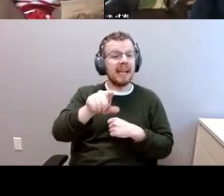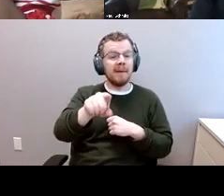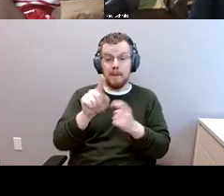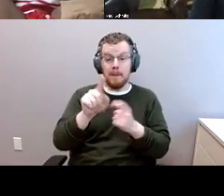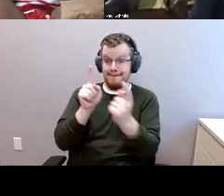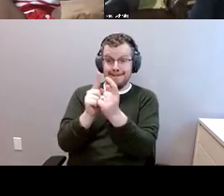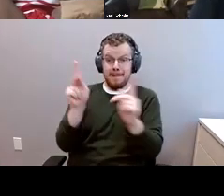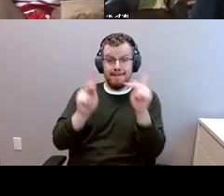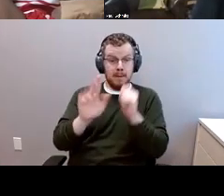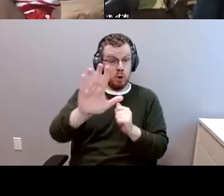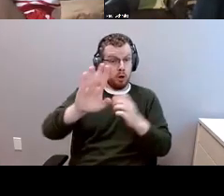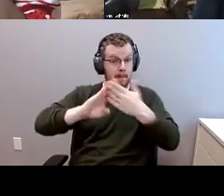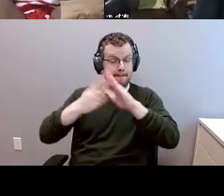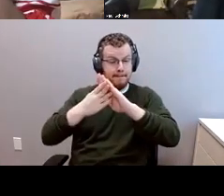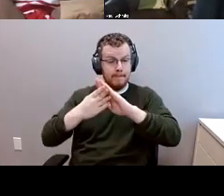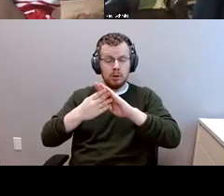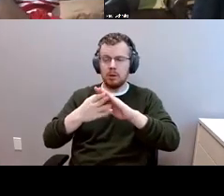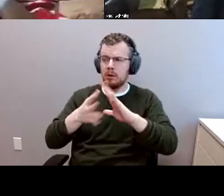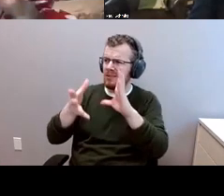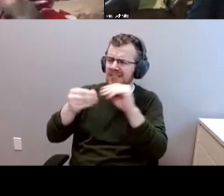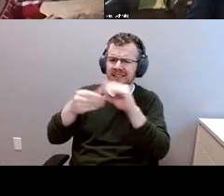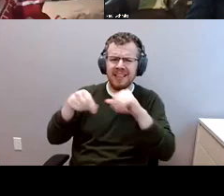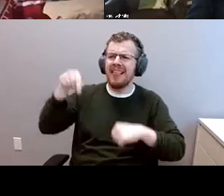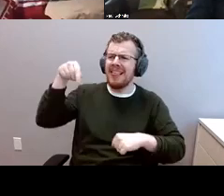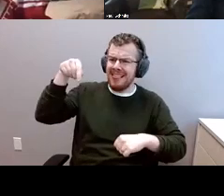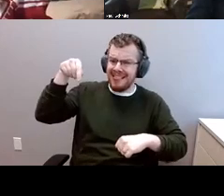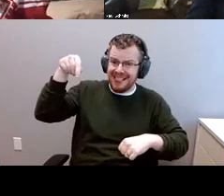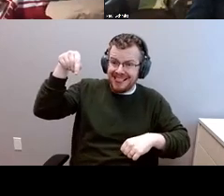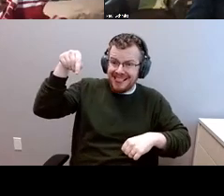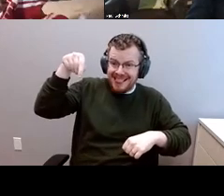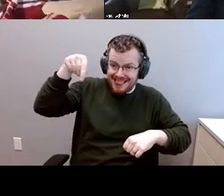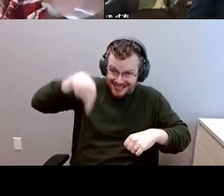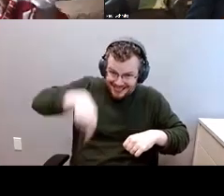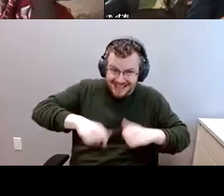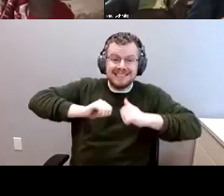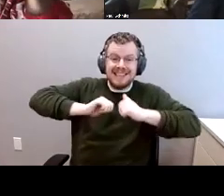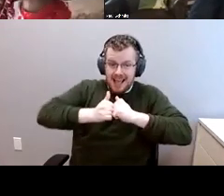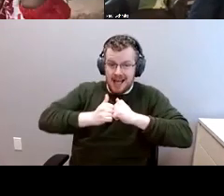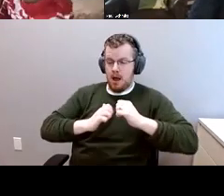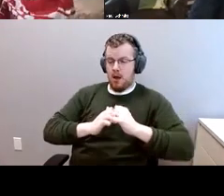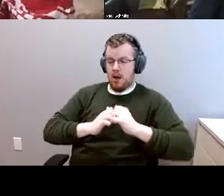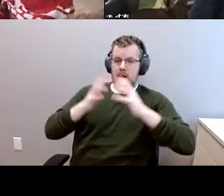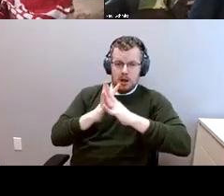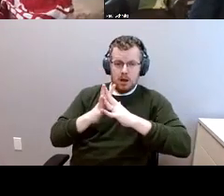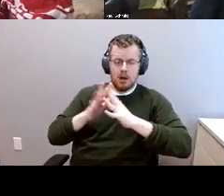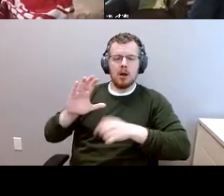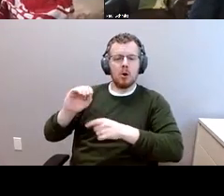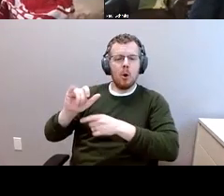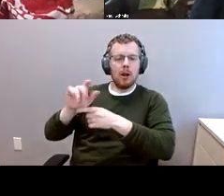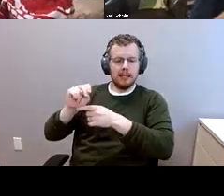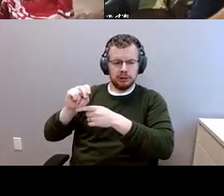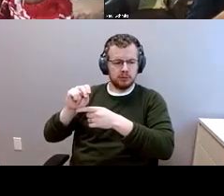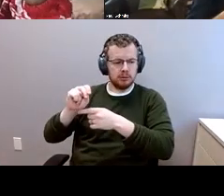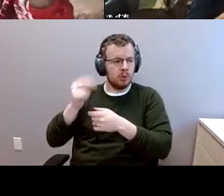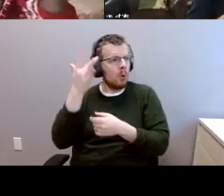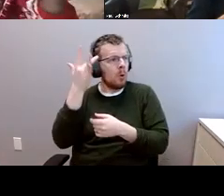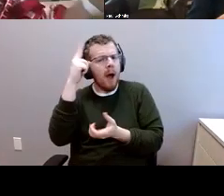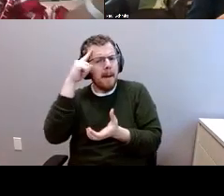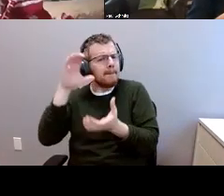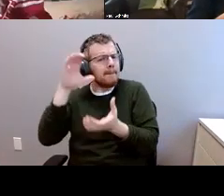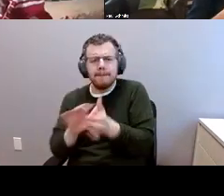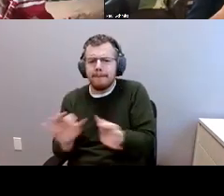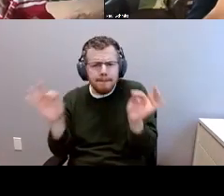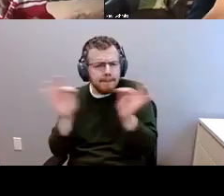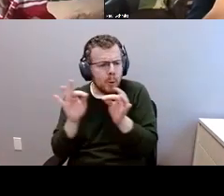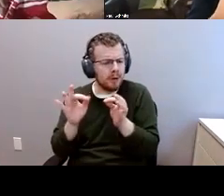saying, listen, this is how we've come, you know, this is why our coalition came to this. This is why we believe it's important. This is why I believe